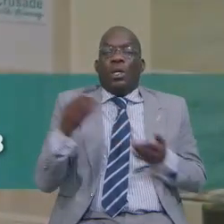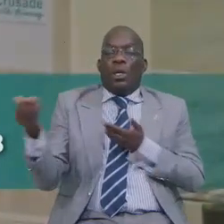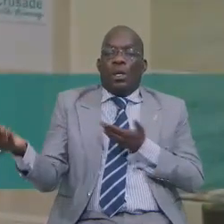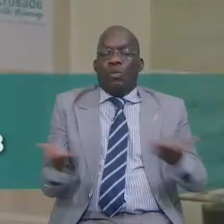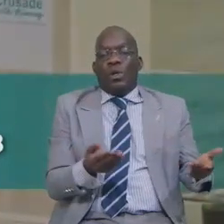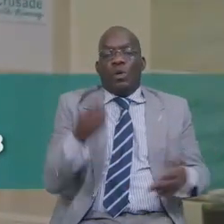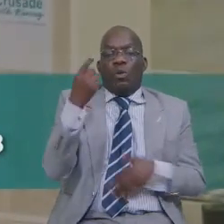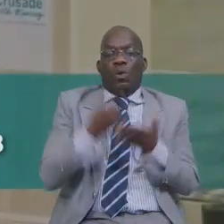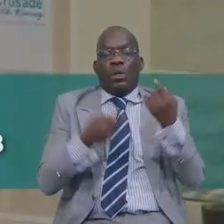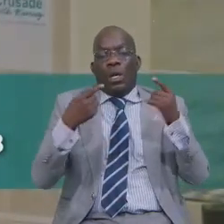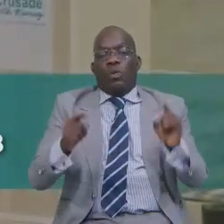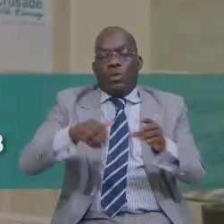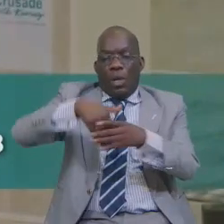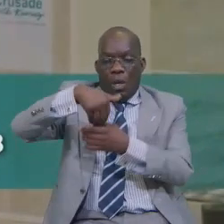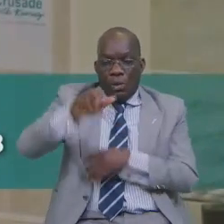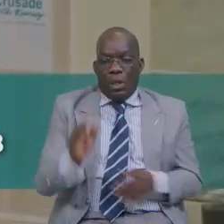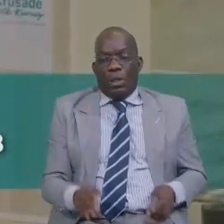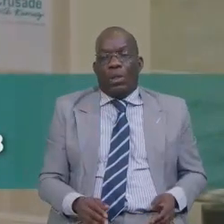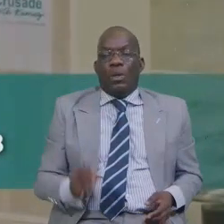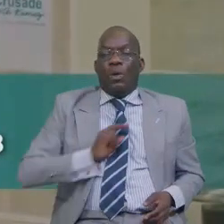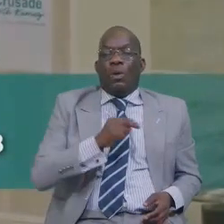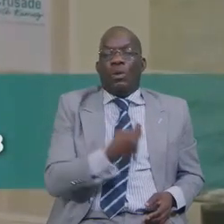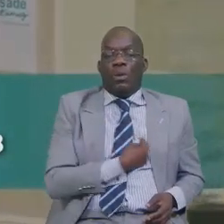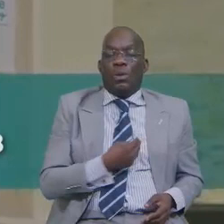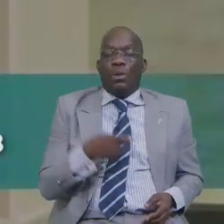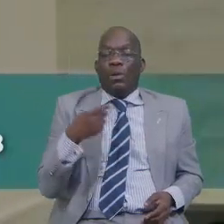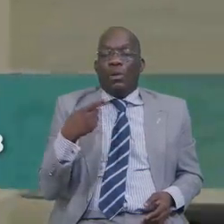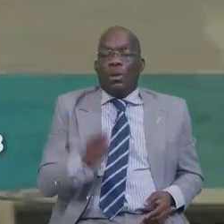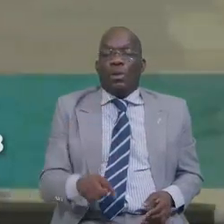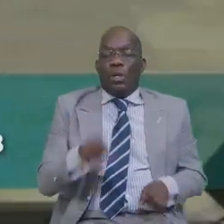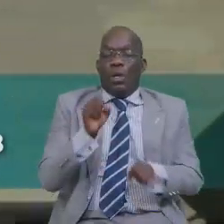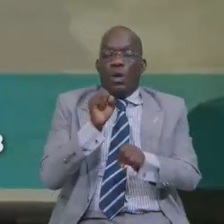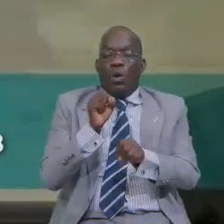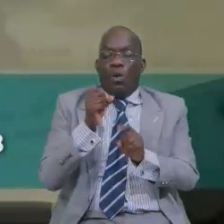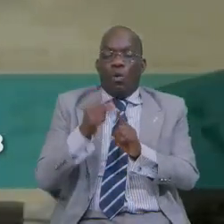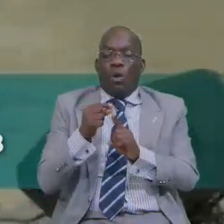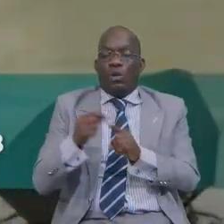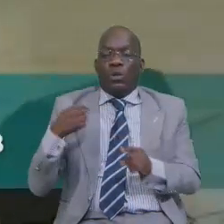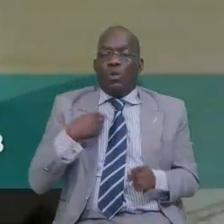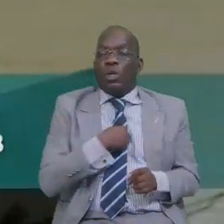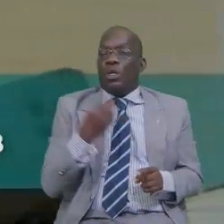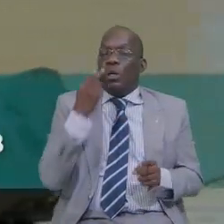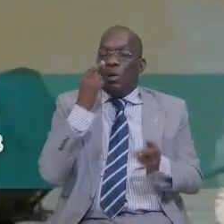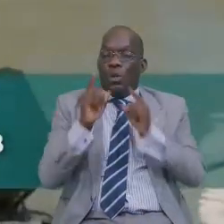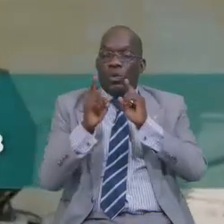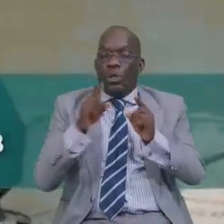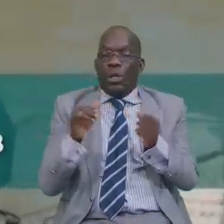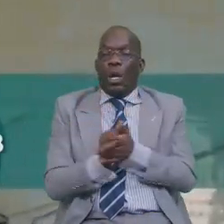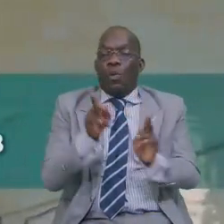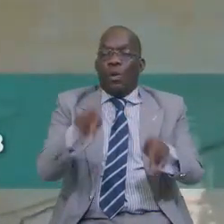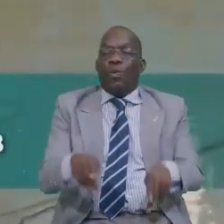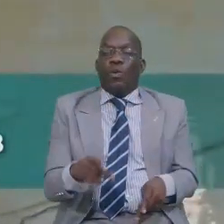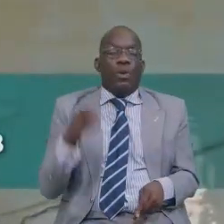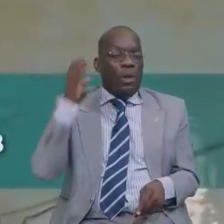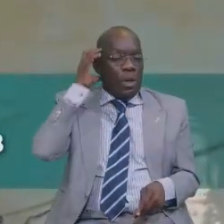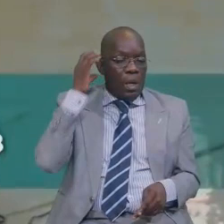happens outside us. The words we speak, the people hear, the words of